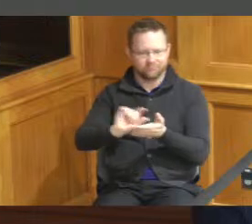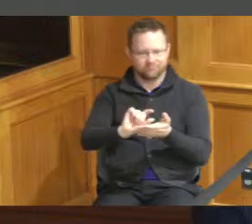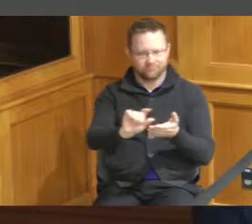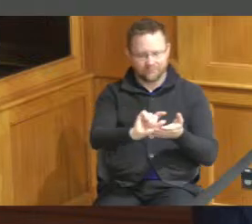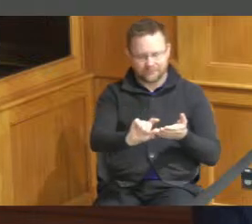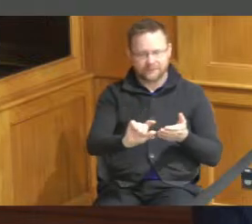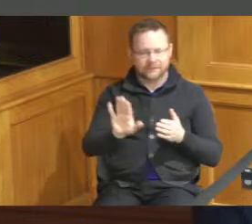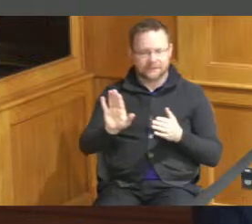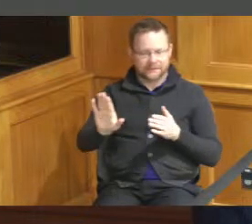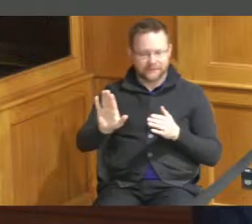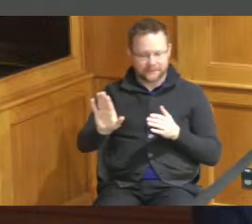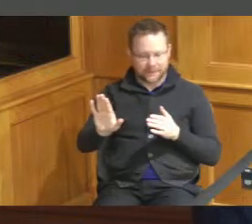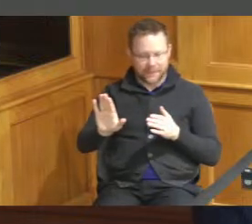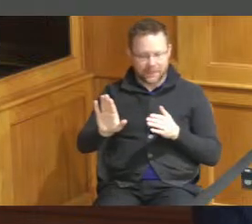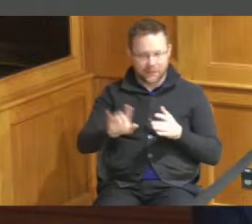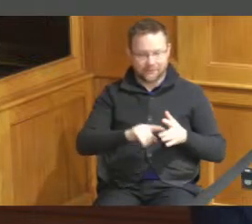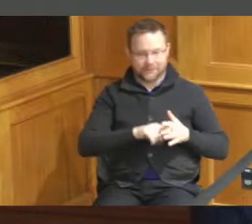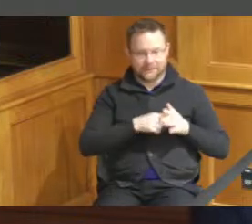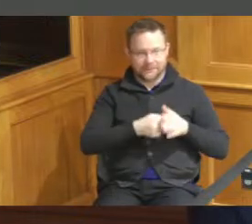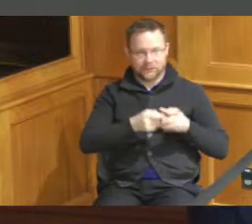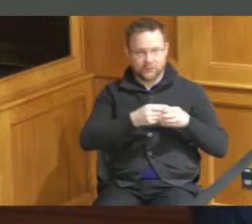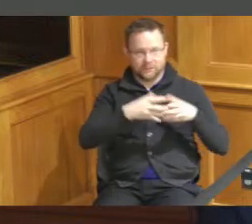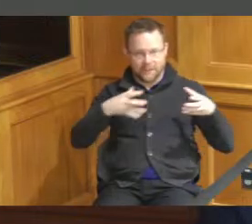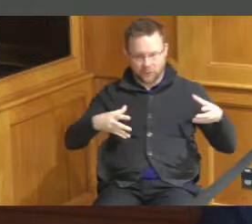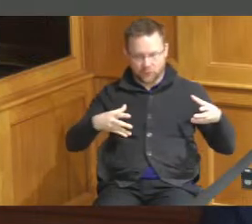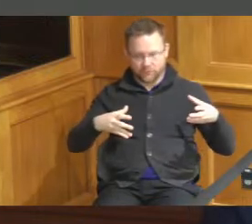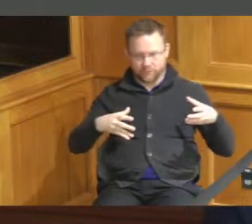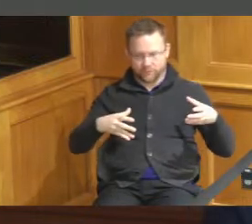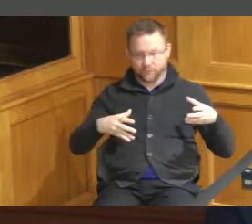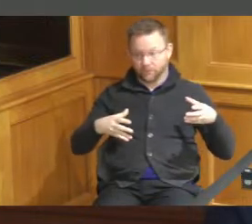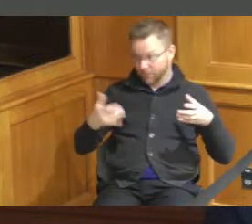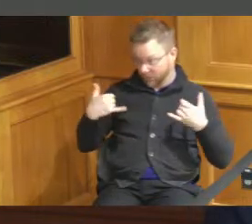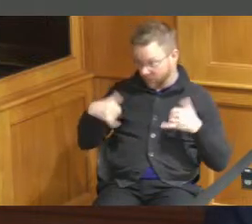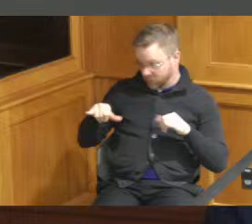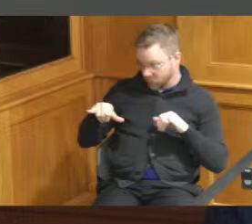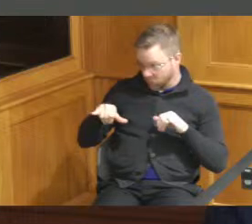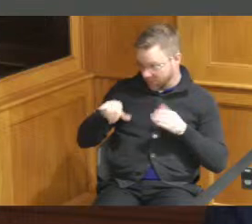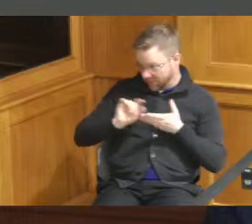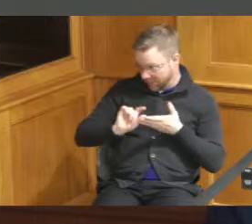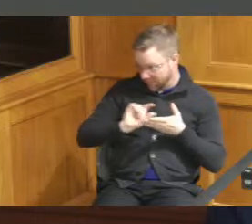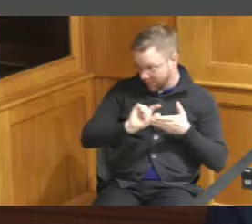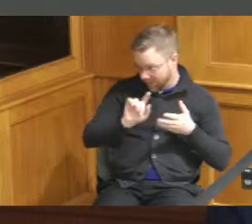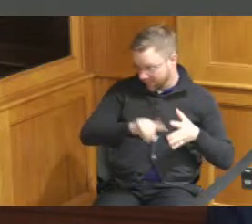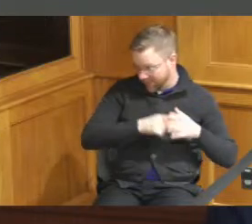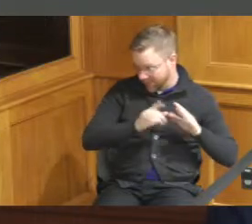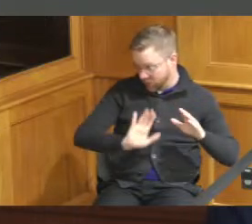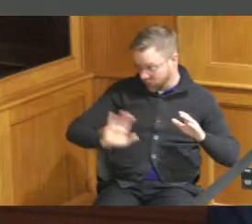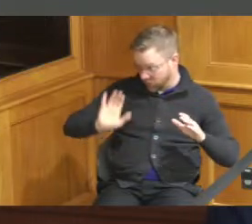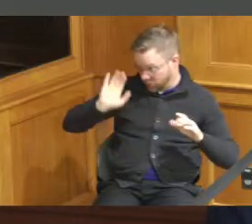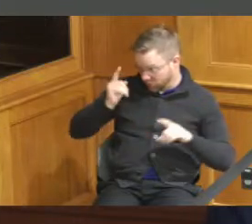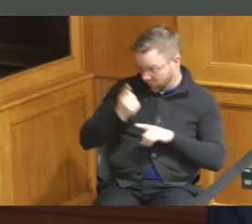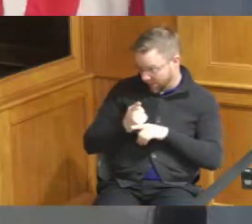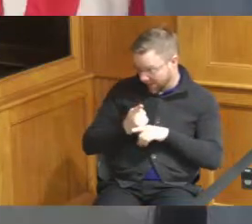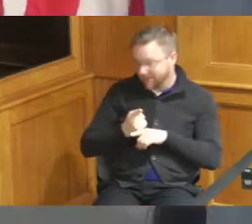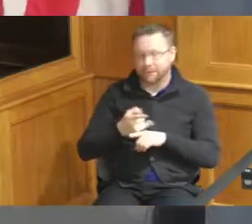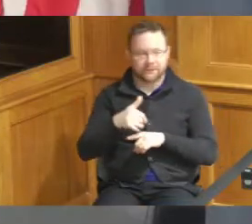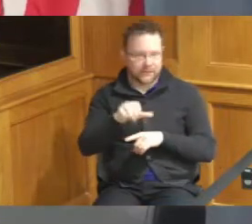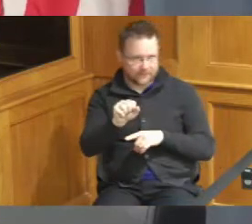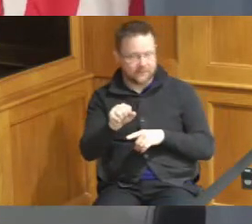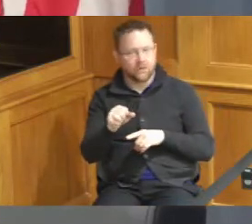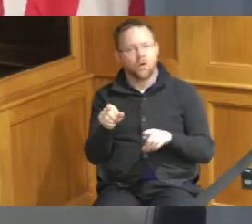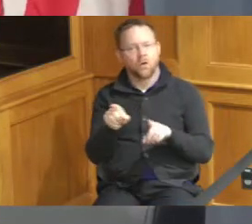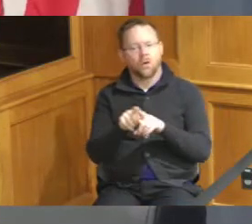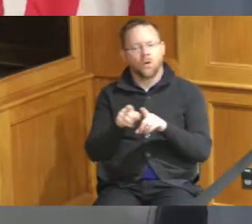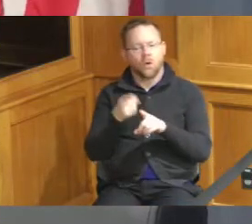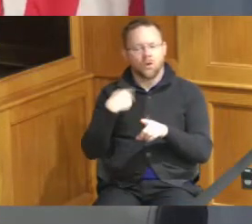their initial expansion. So we're still paying on the initial. On No, we had an expansion, but we're still. That's correct. We also